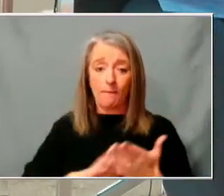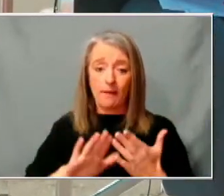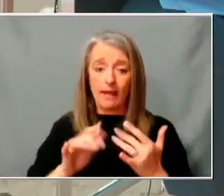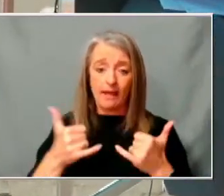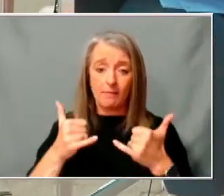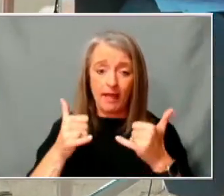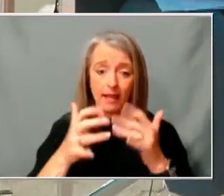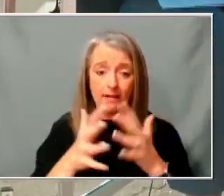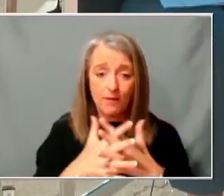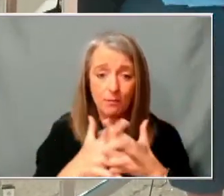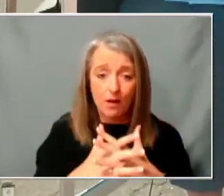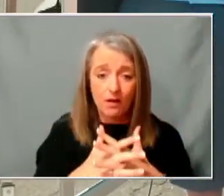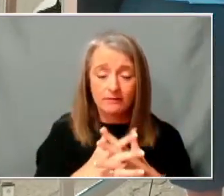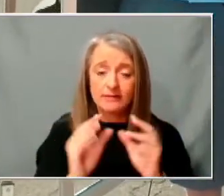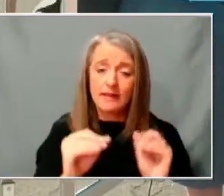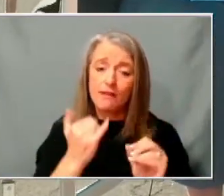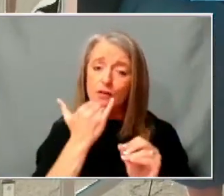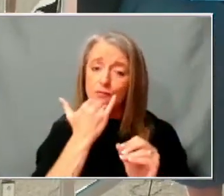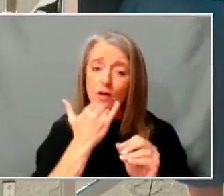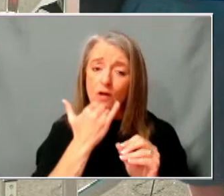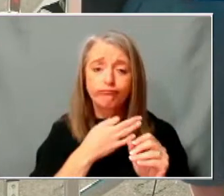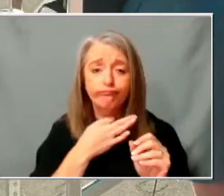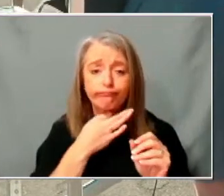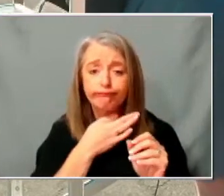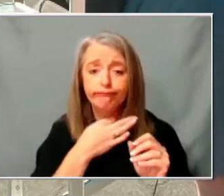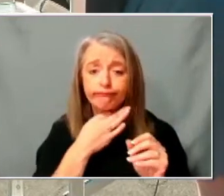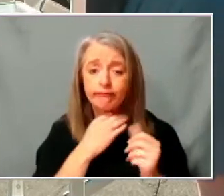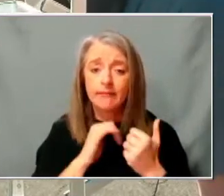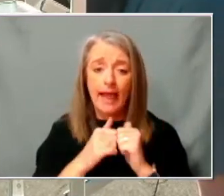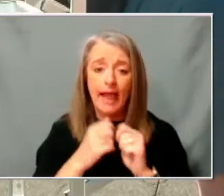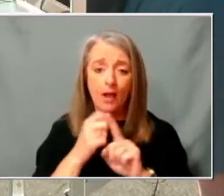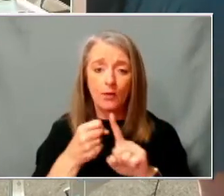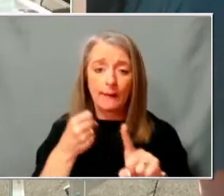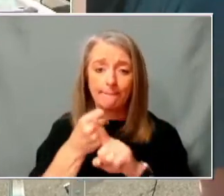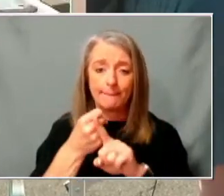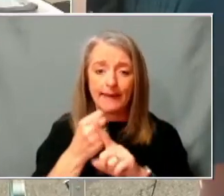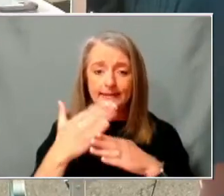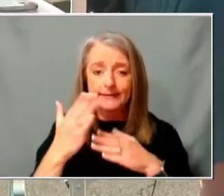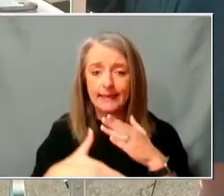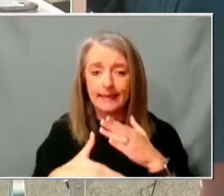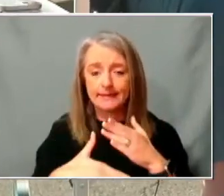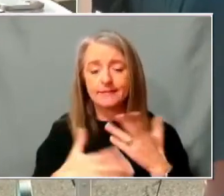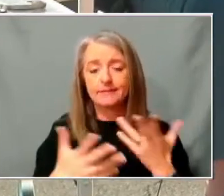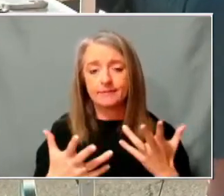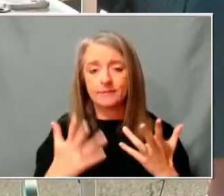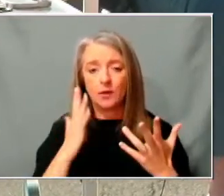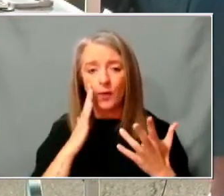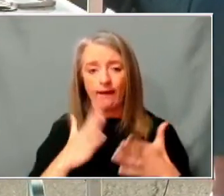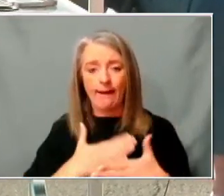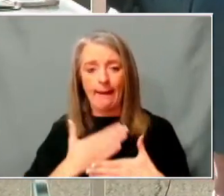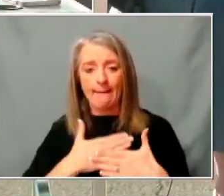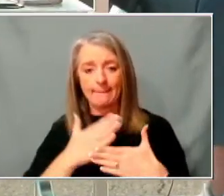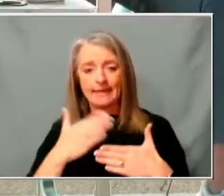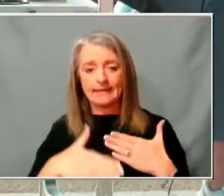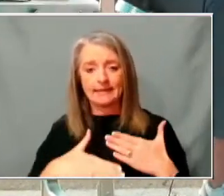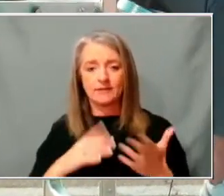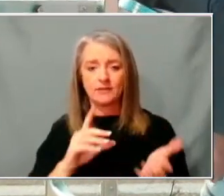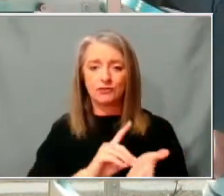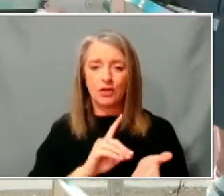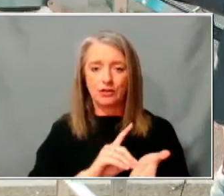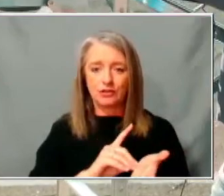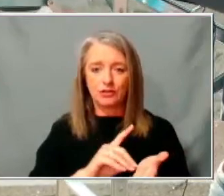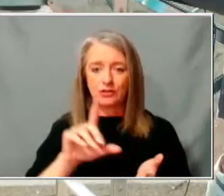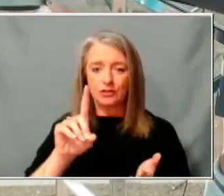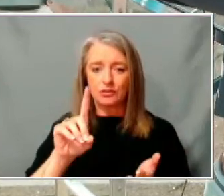There's nothing wrong with wondering to know, how is this going to end? Yeah. I just want to know that this is going to have a happy ending. Dr. Darsh, now your